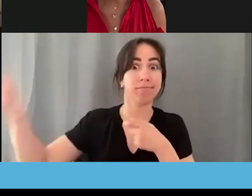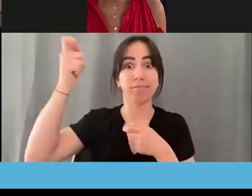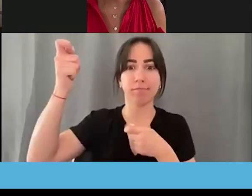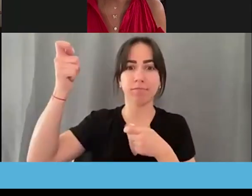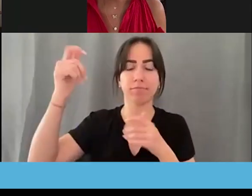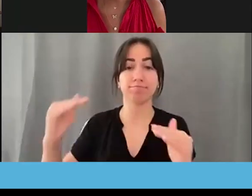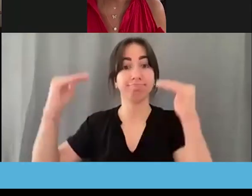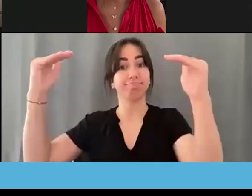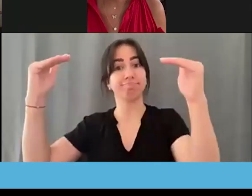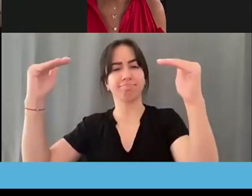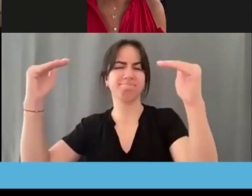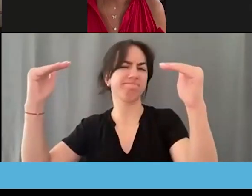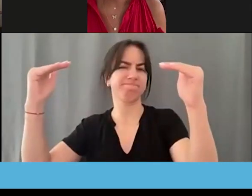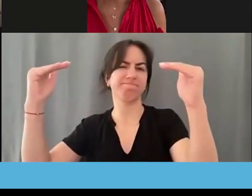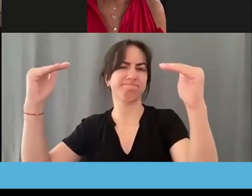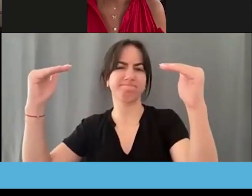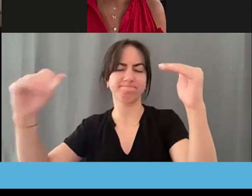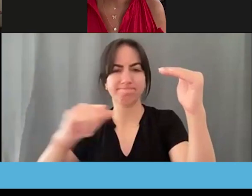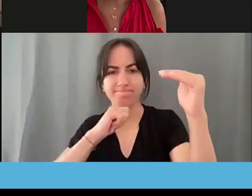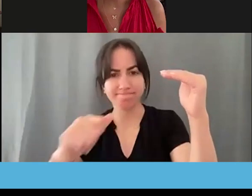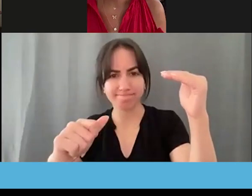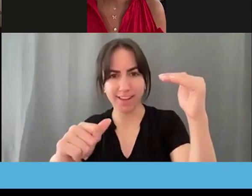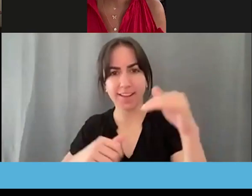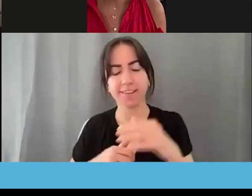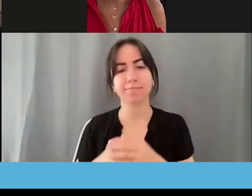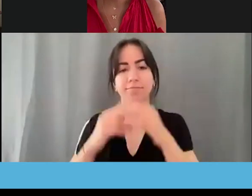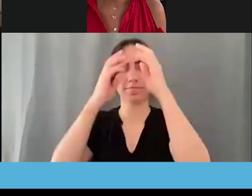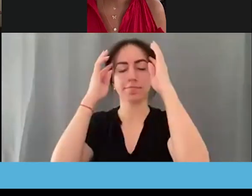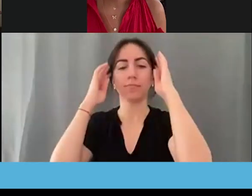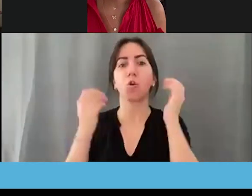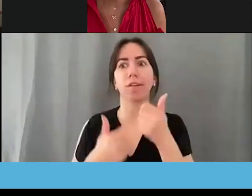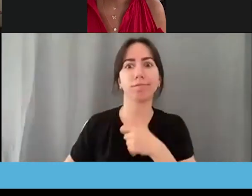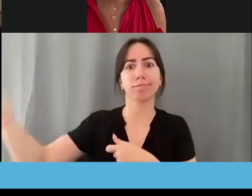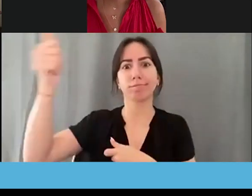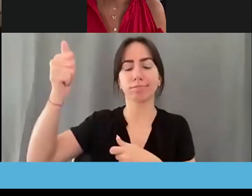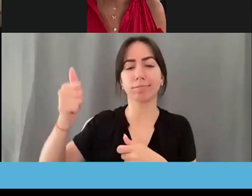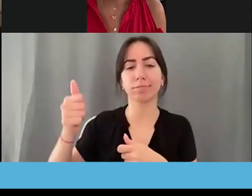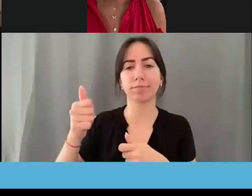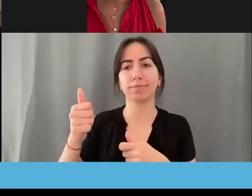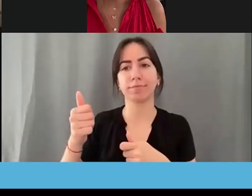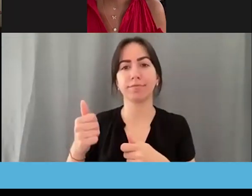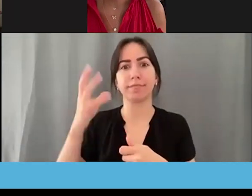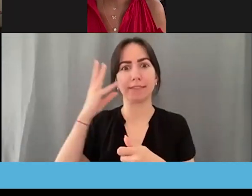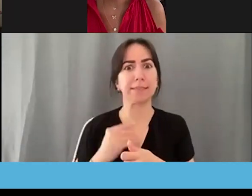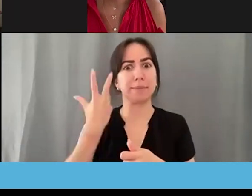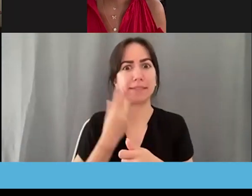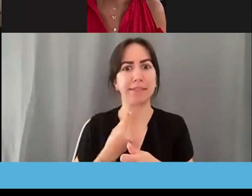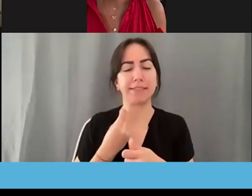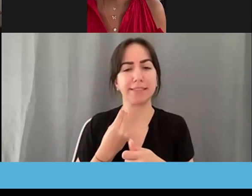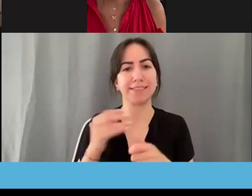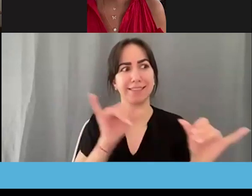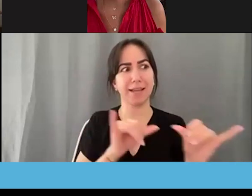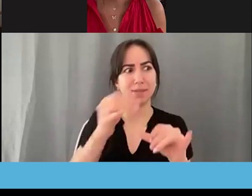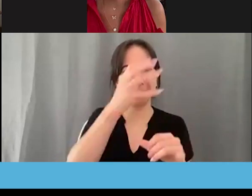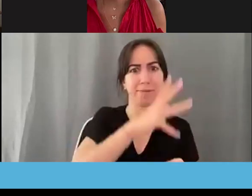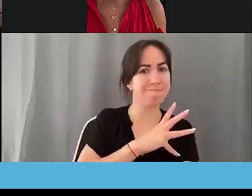promoted to upper management positions or senior positions at the same rate as men.